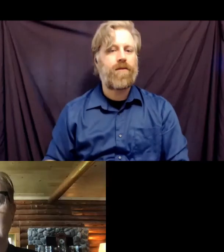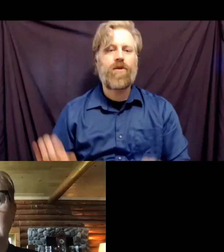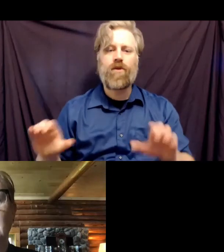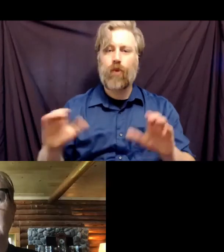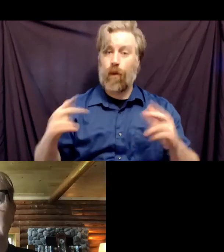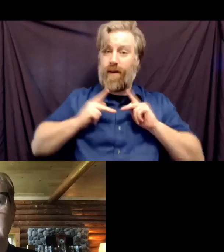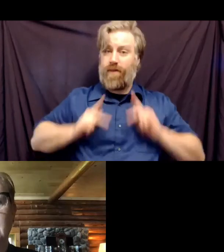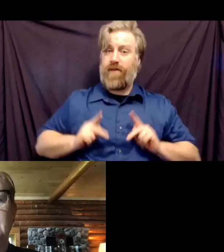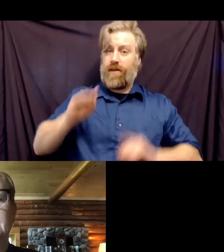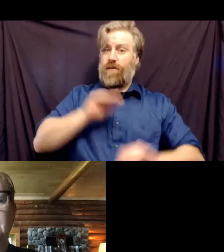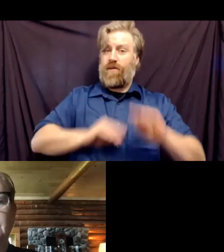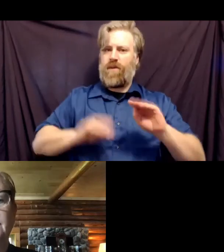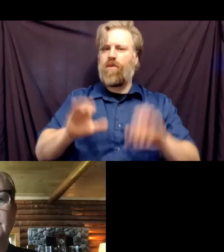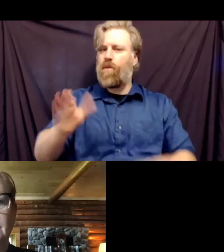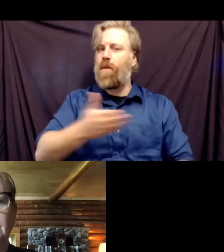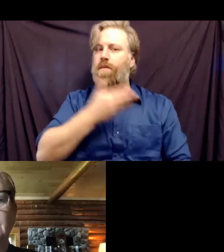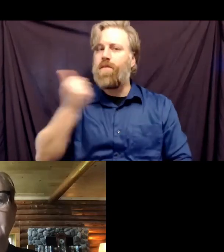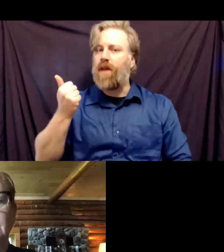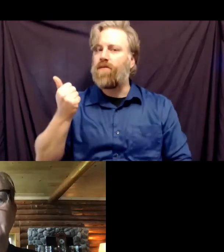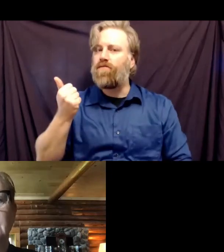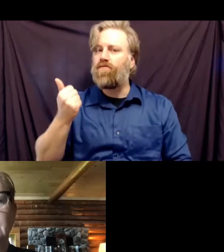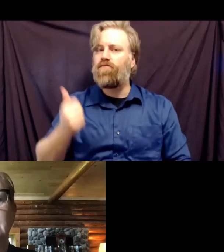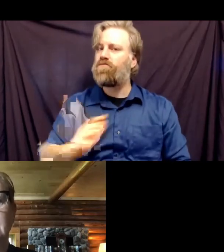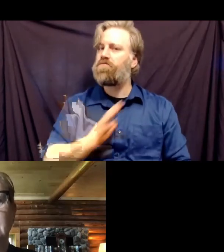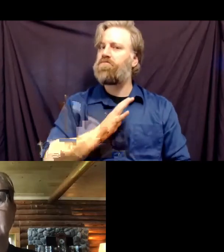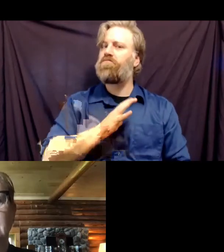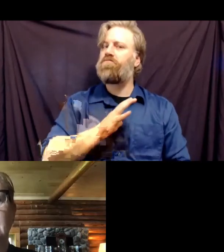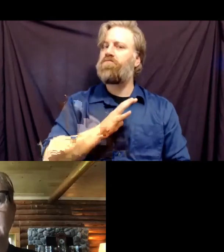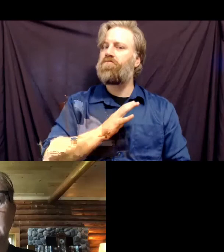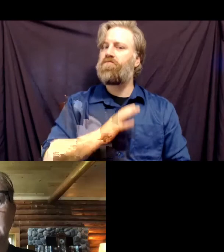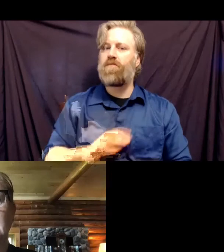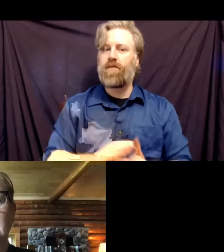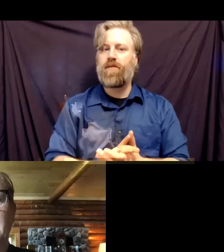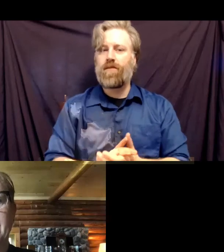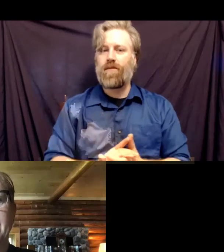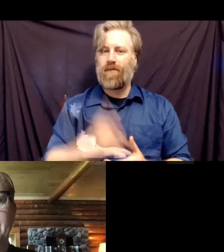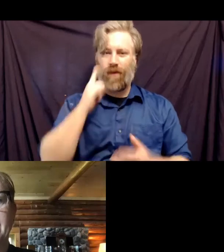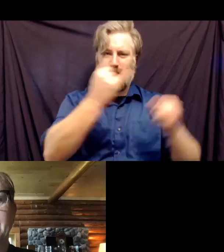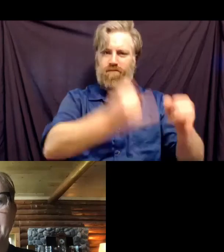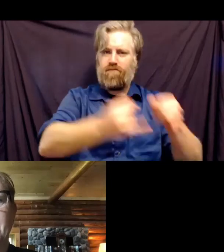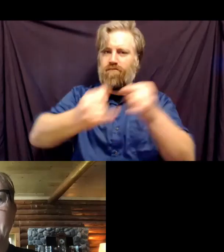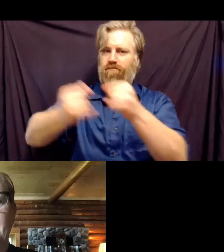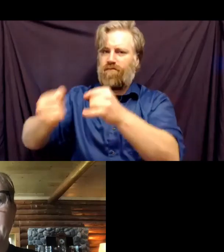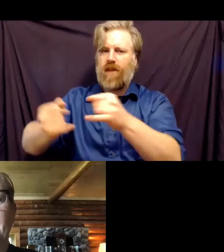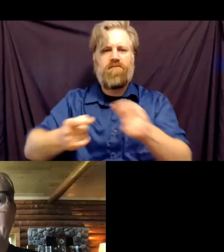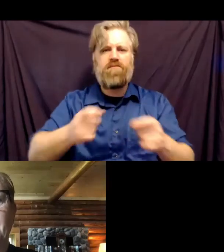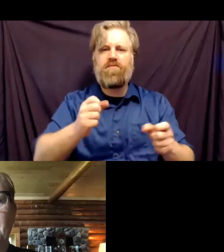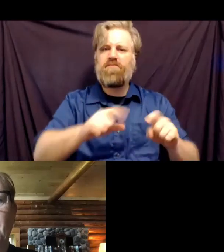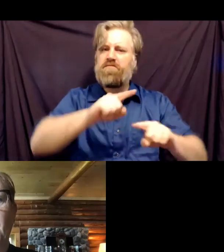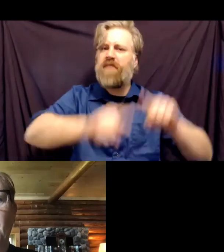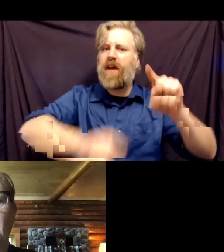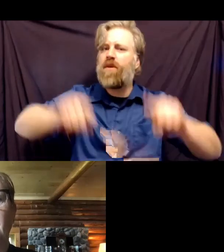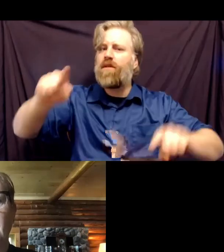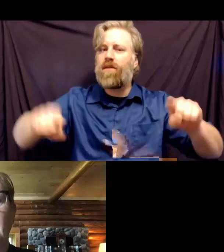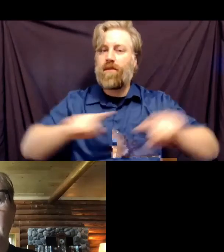can. That's the thing, is it's just a little different for anybody, but with somebody with the